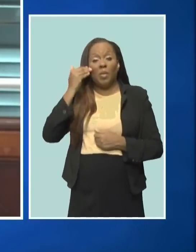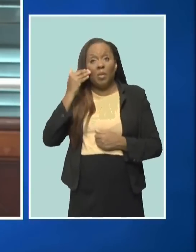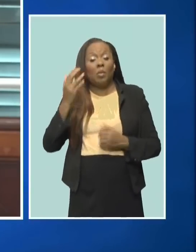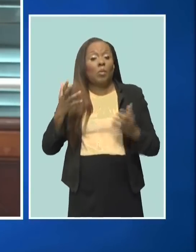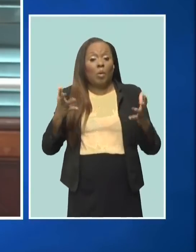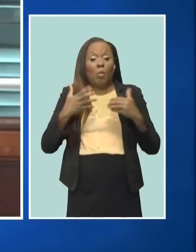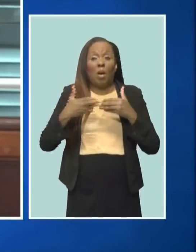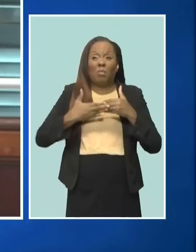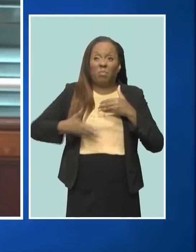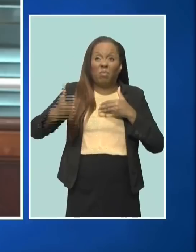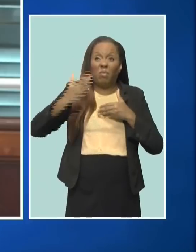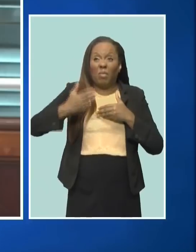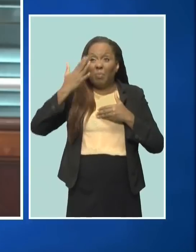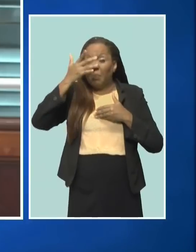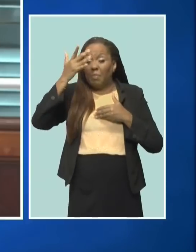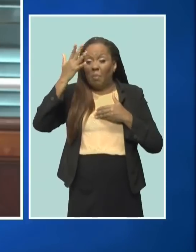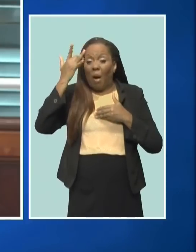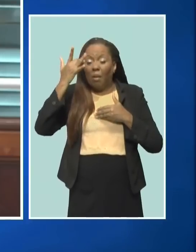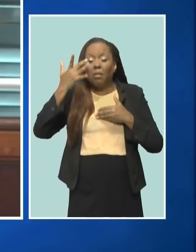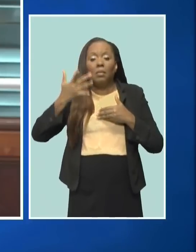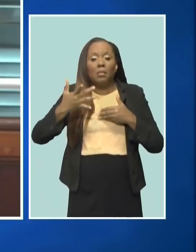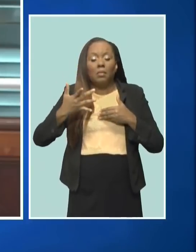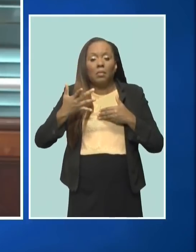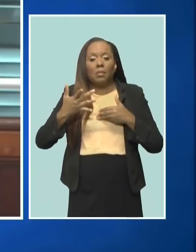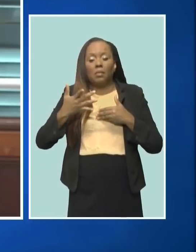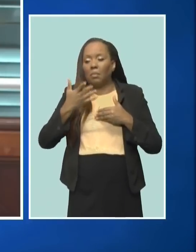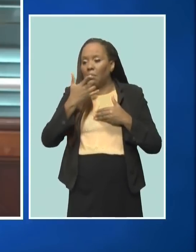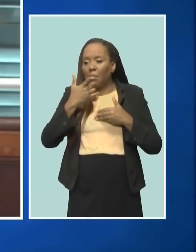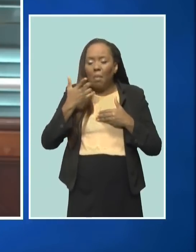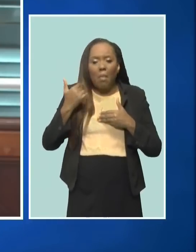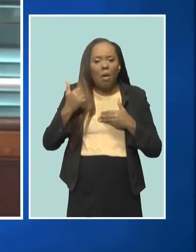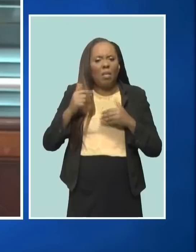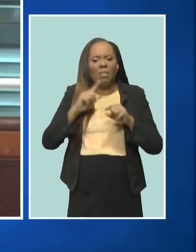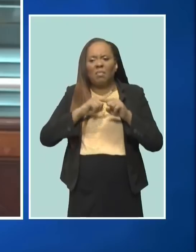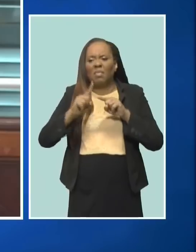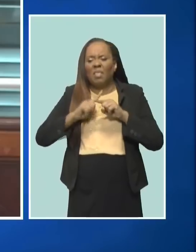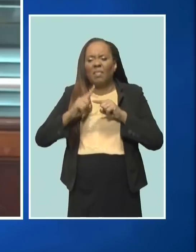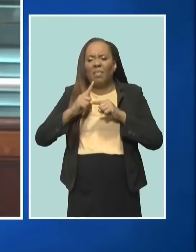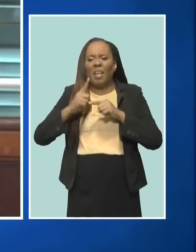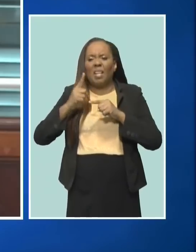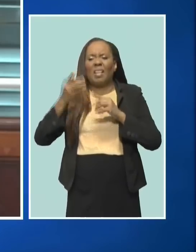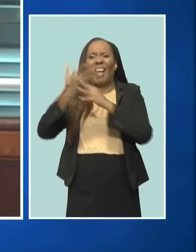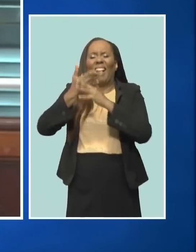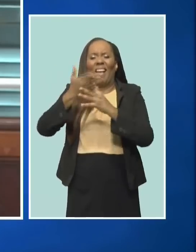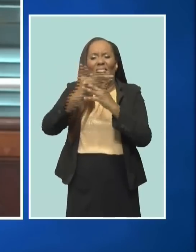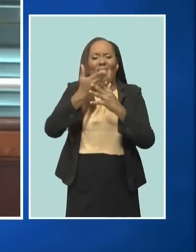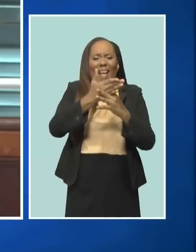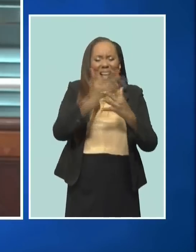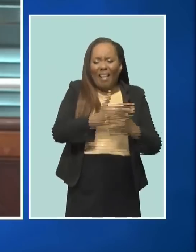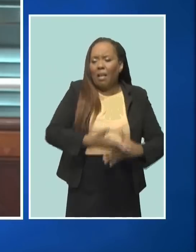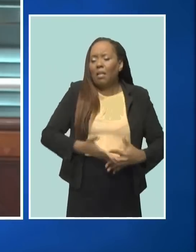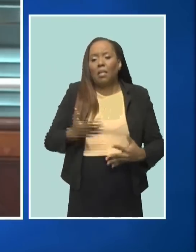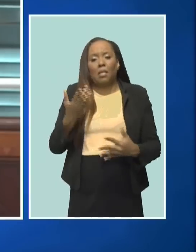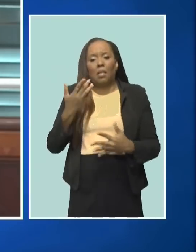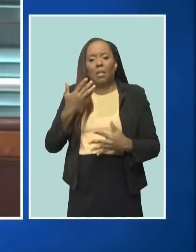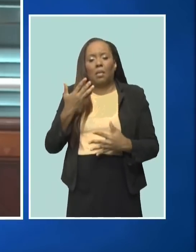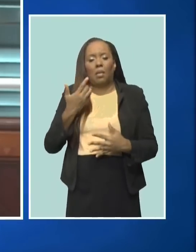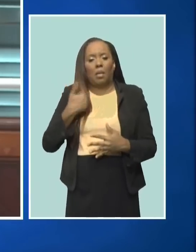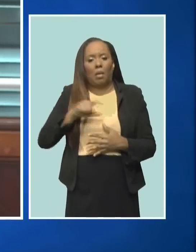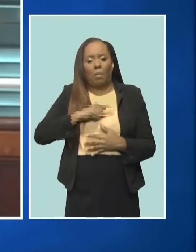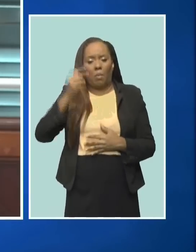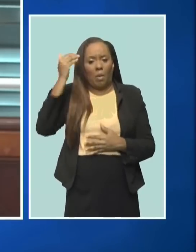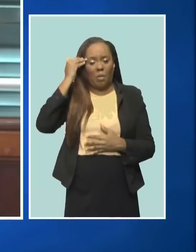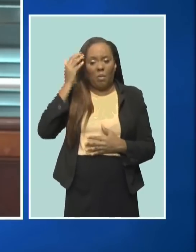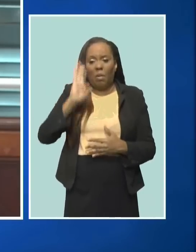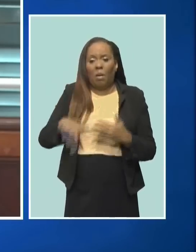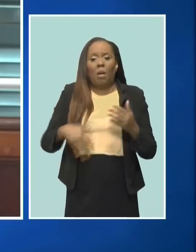forward because of regulatory lag. You don't move it forward because every single individual